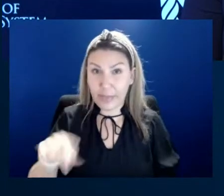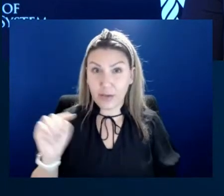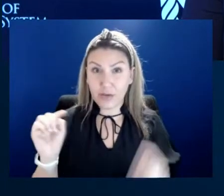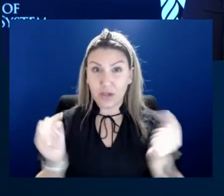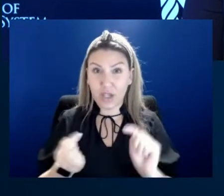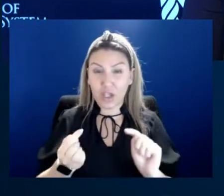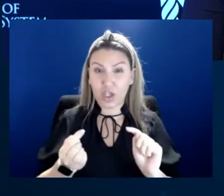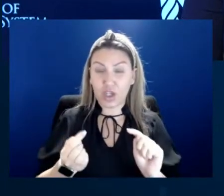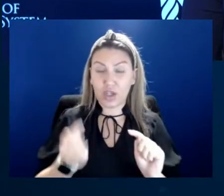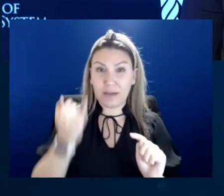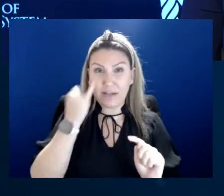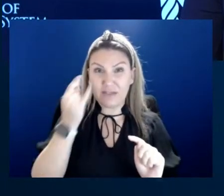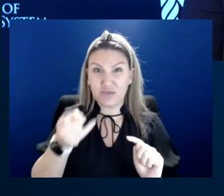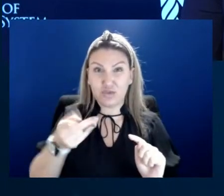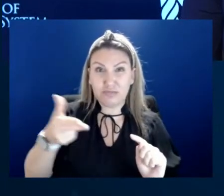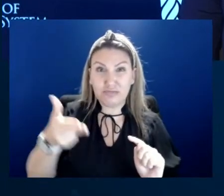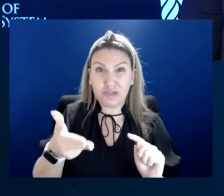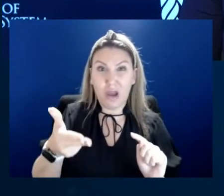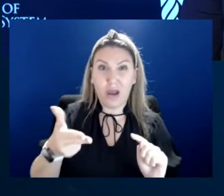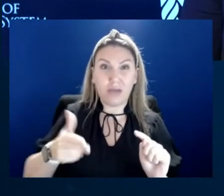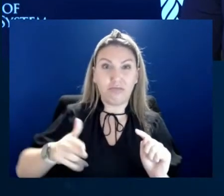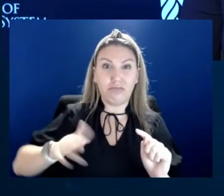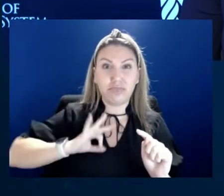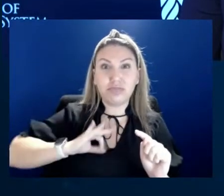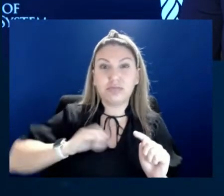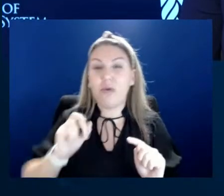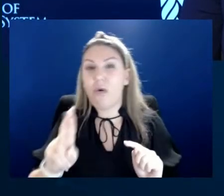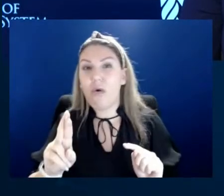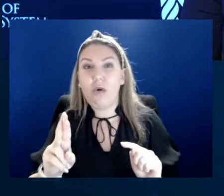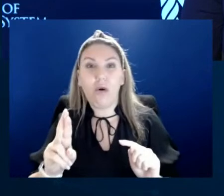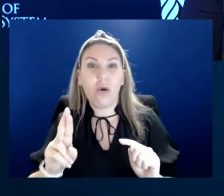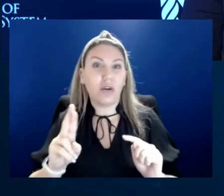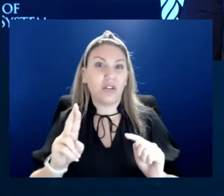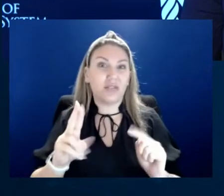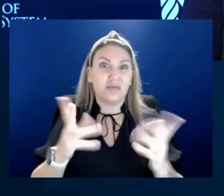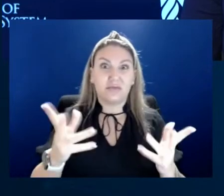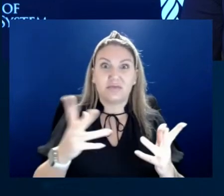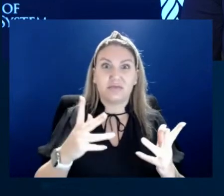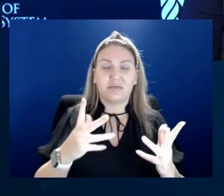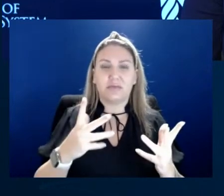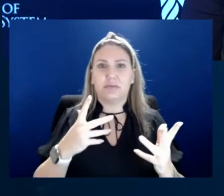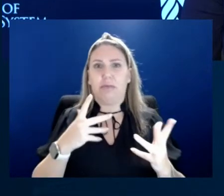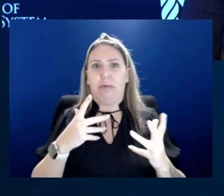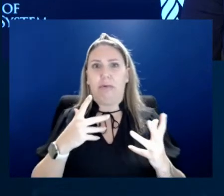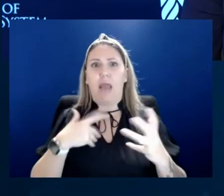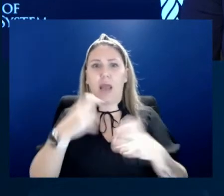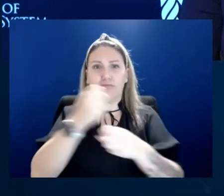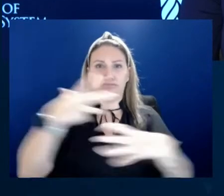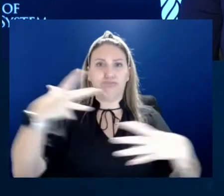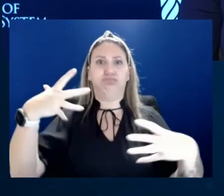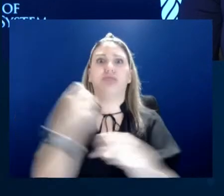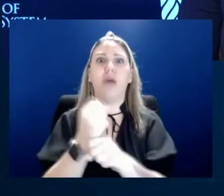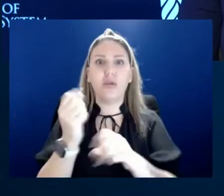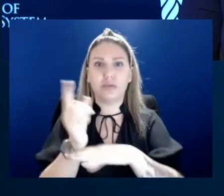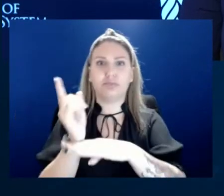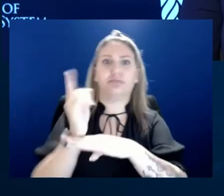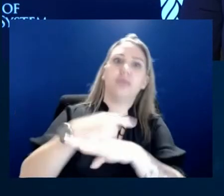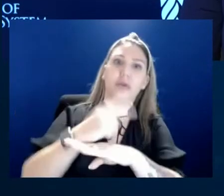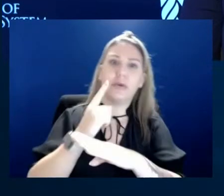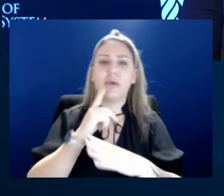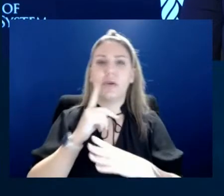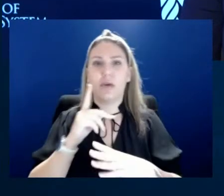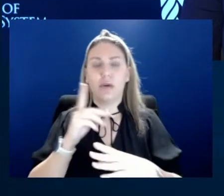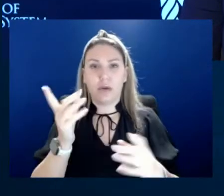shot or a victim of an explosion, these are pretty serious and catastrophic injuries. Talk